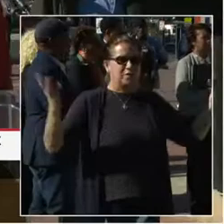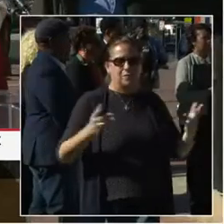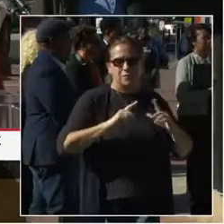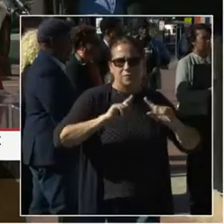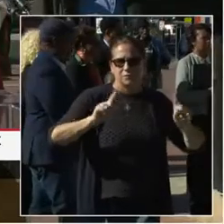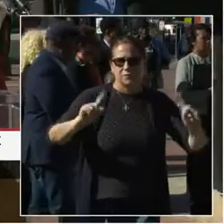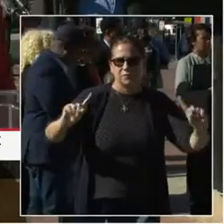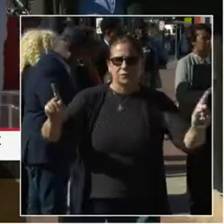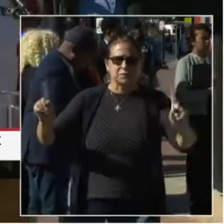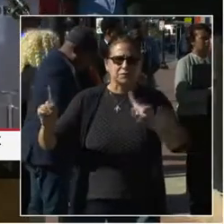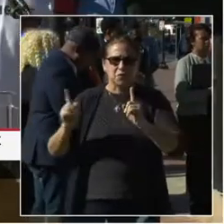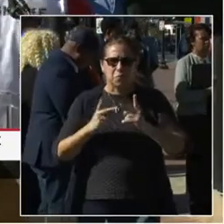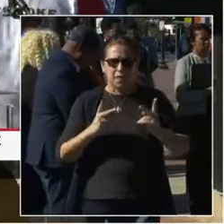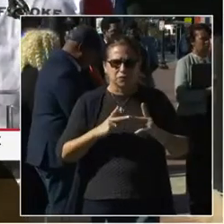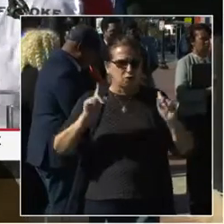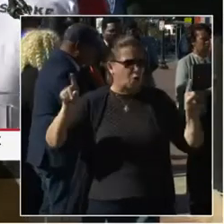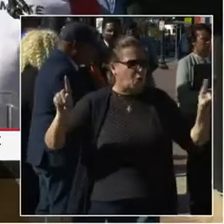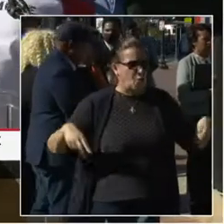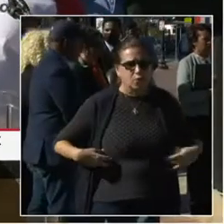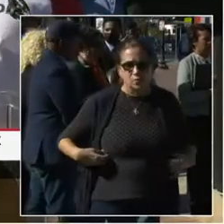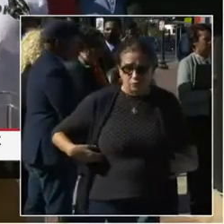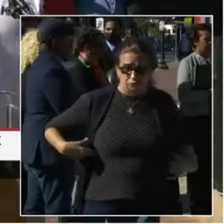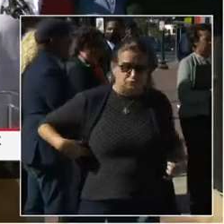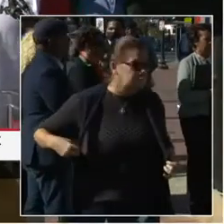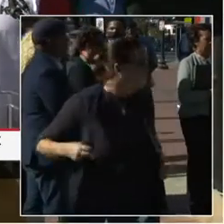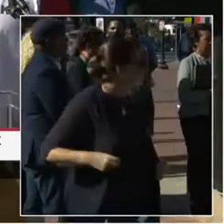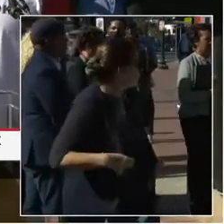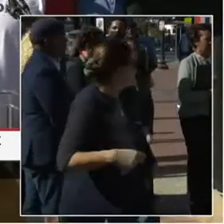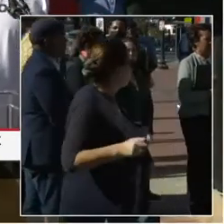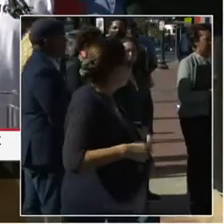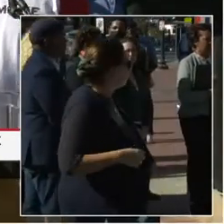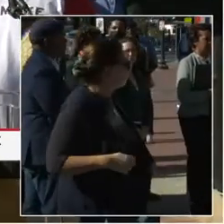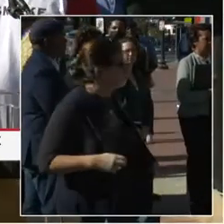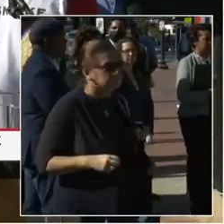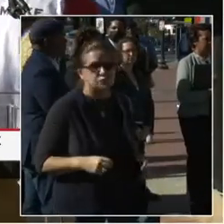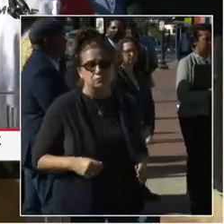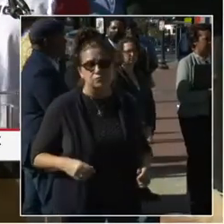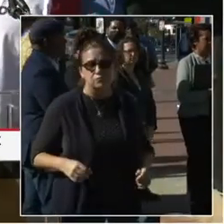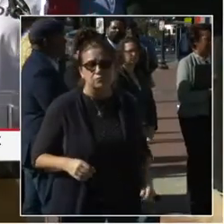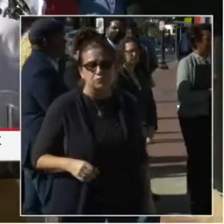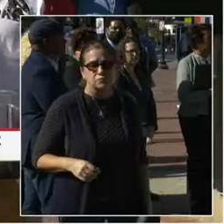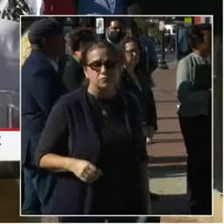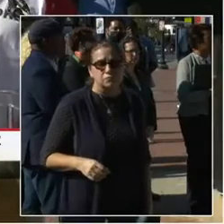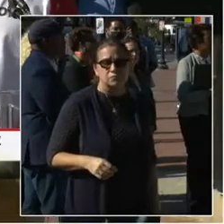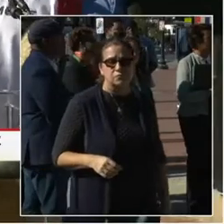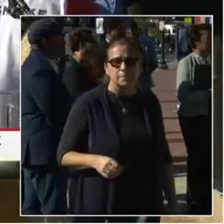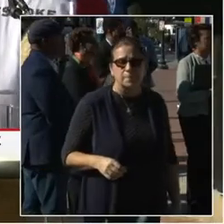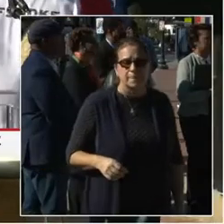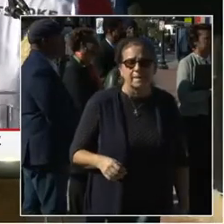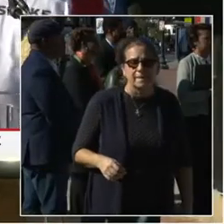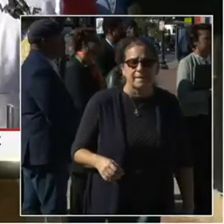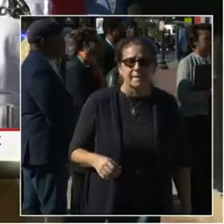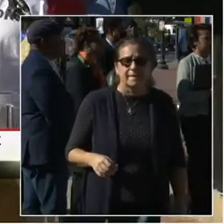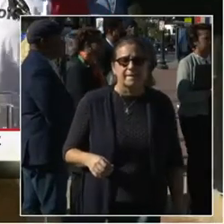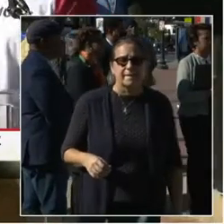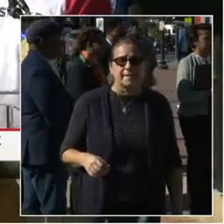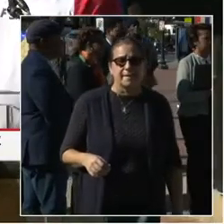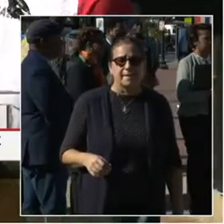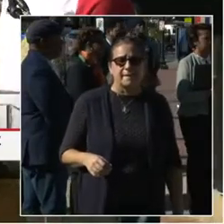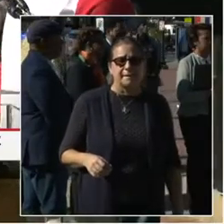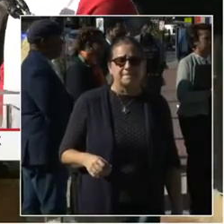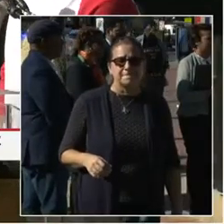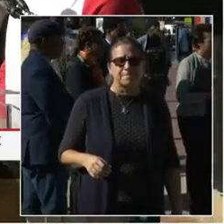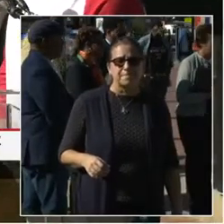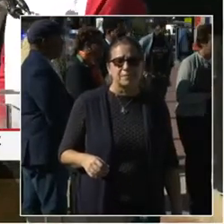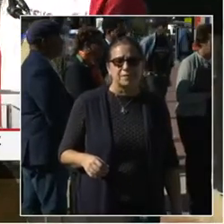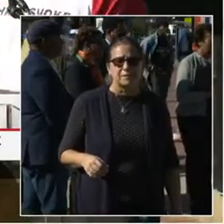do to become a resource during that time. And so we're here. And I think a lot of businesses survived during that time period. And so we really, really have to thank the